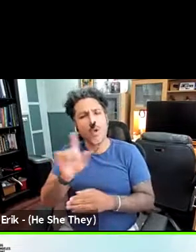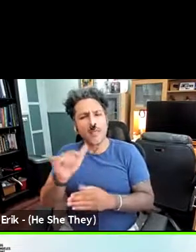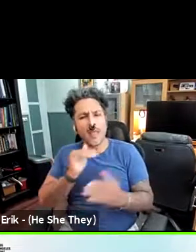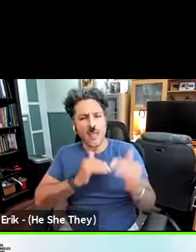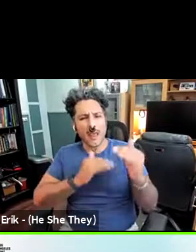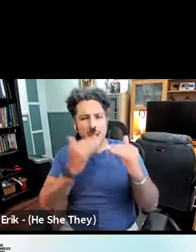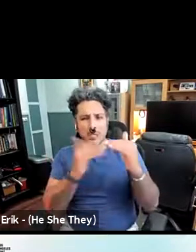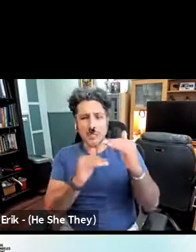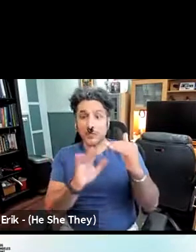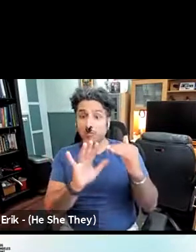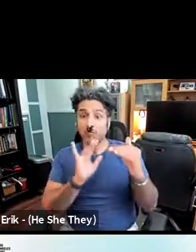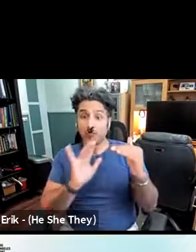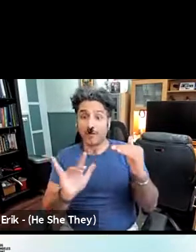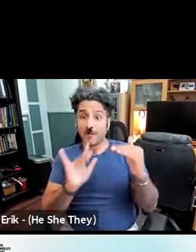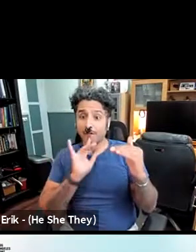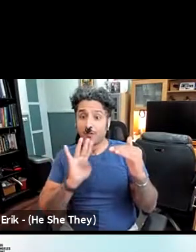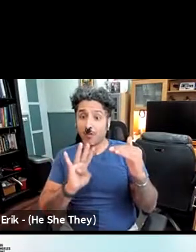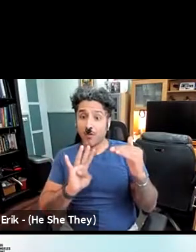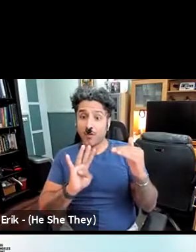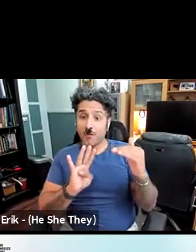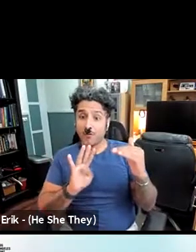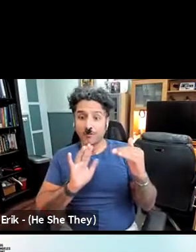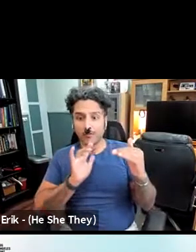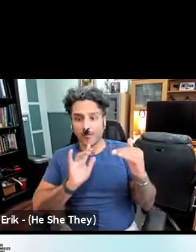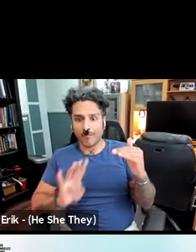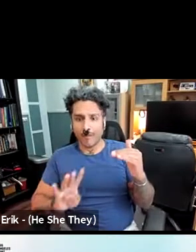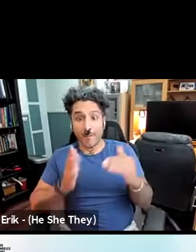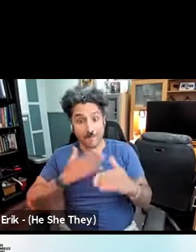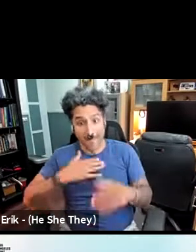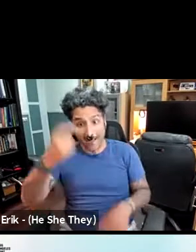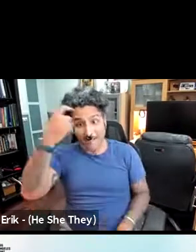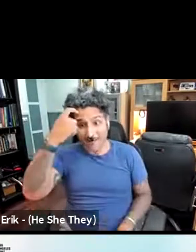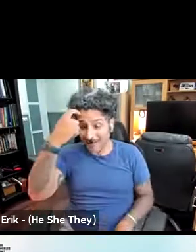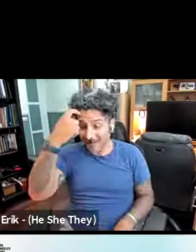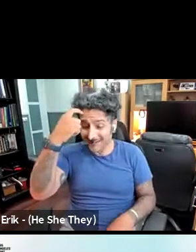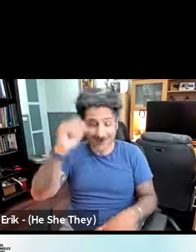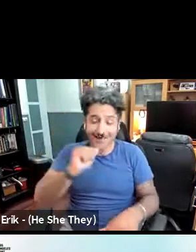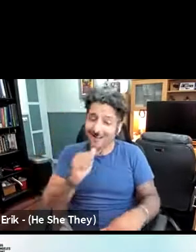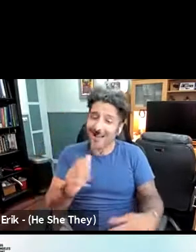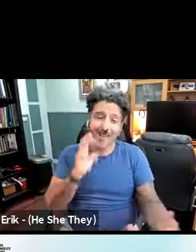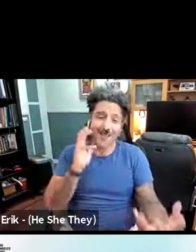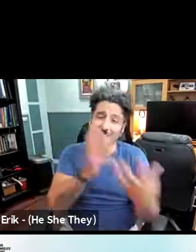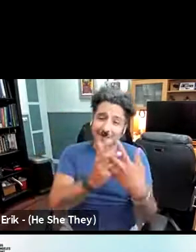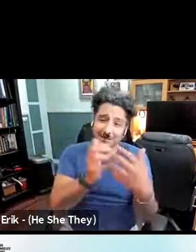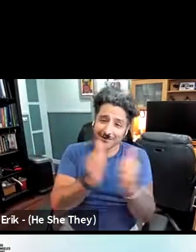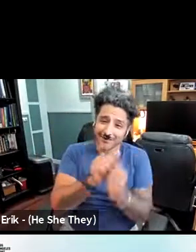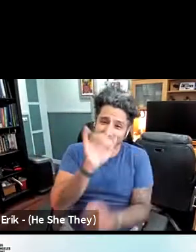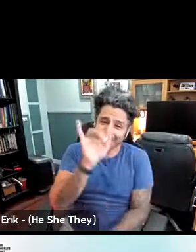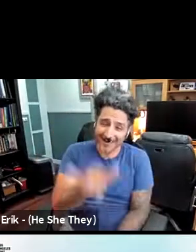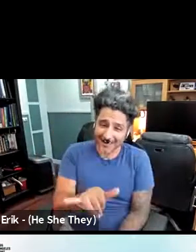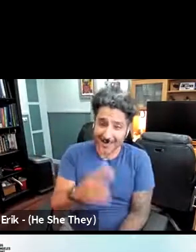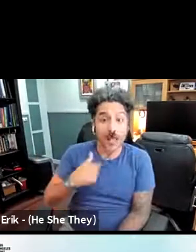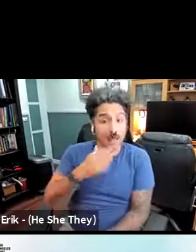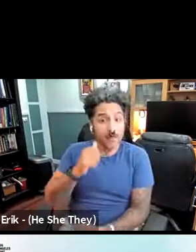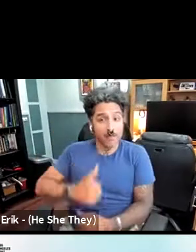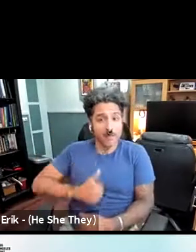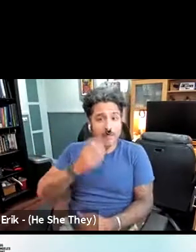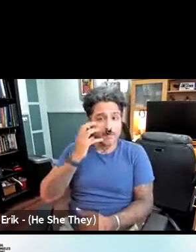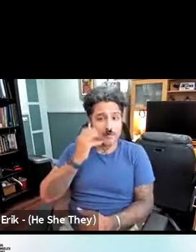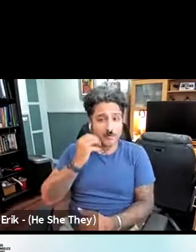would be say 25 or 24. Well, in my brain, it doesn't always end up like that, because although I might have life experience